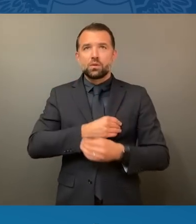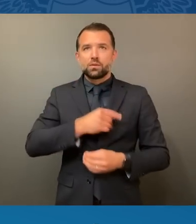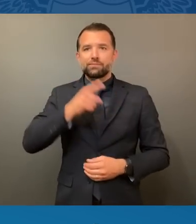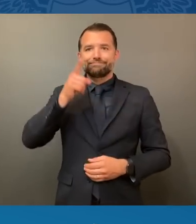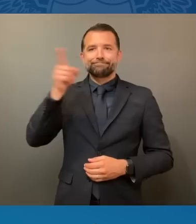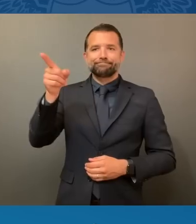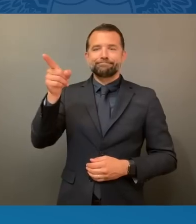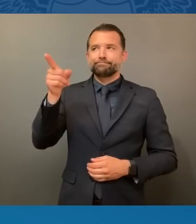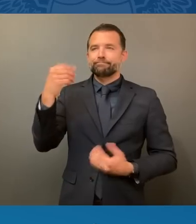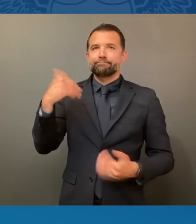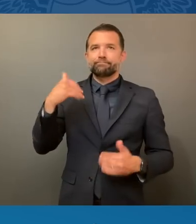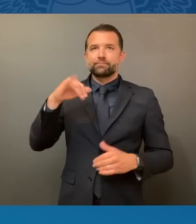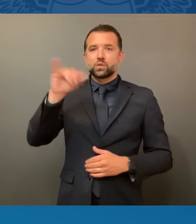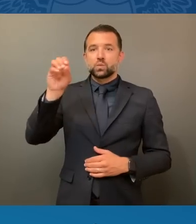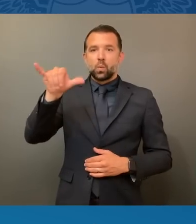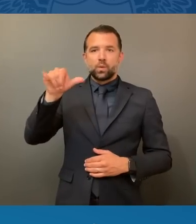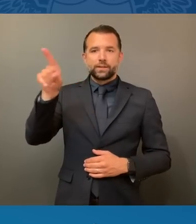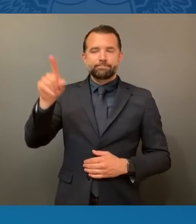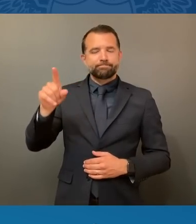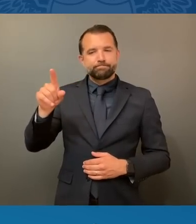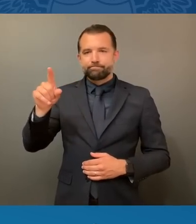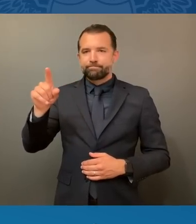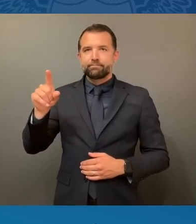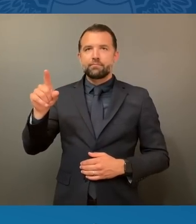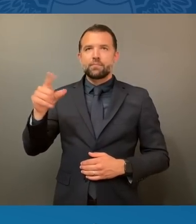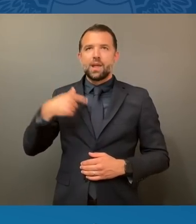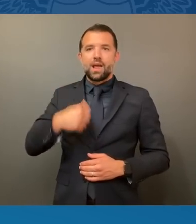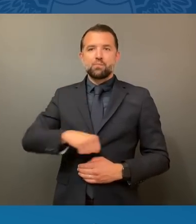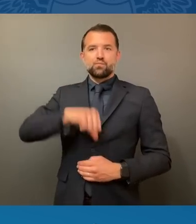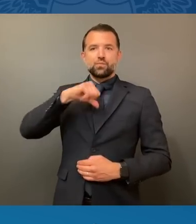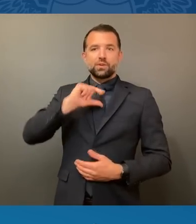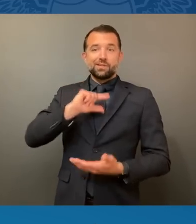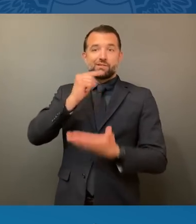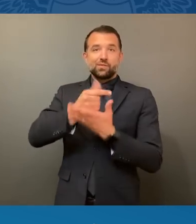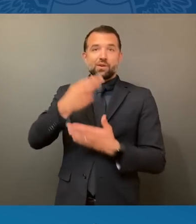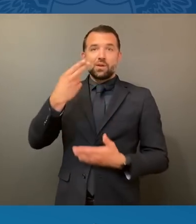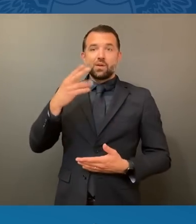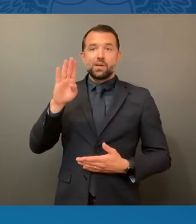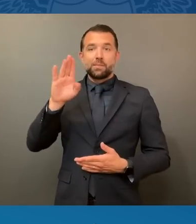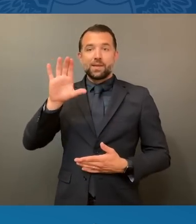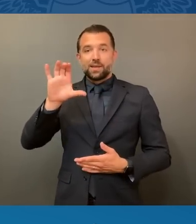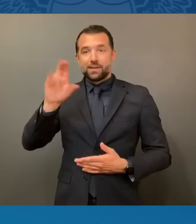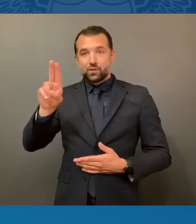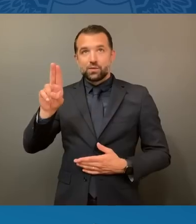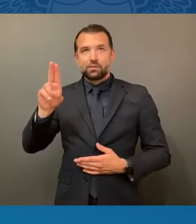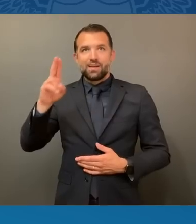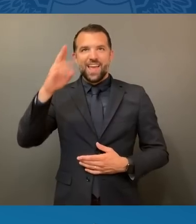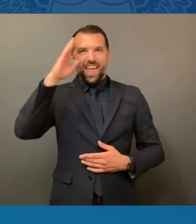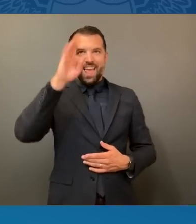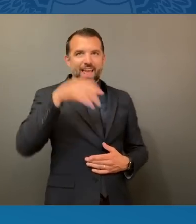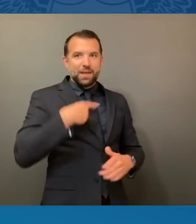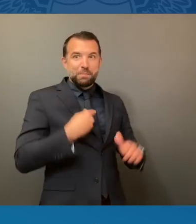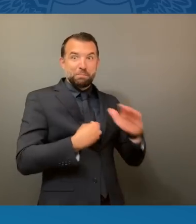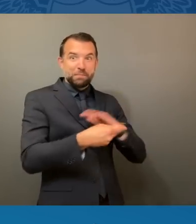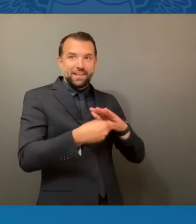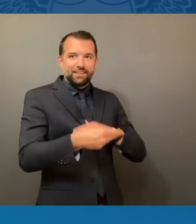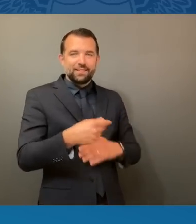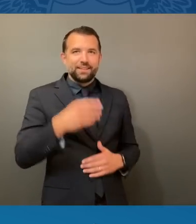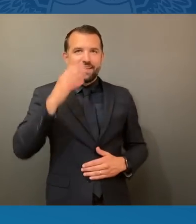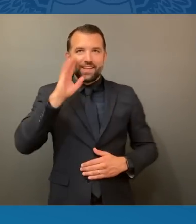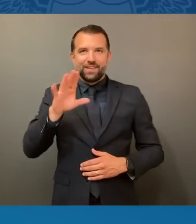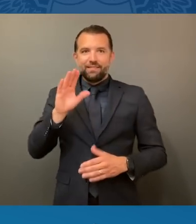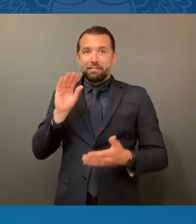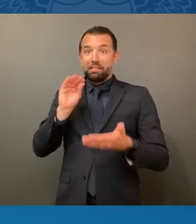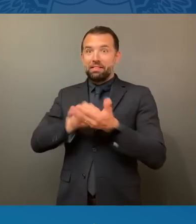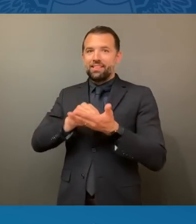will say, as a proud HBCU graduate and We knew that was going to get in. Somehow, she was going to work that in.